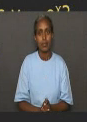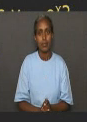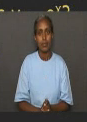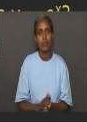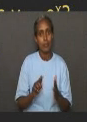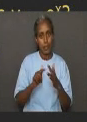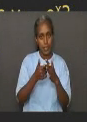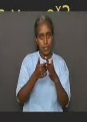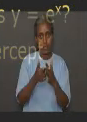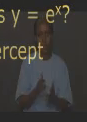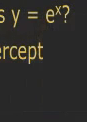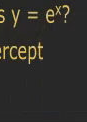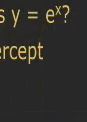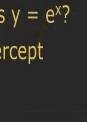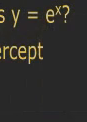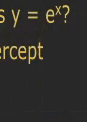Begin.